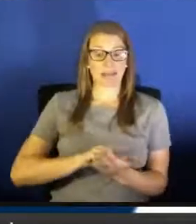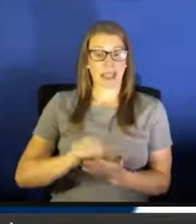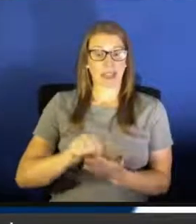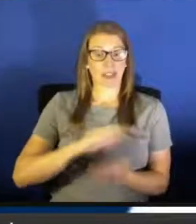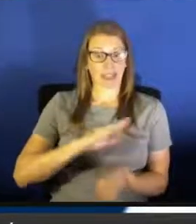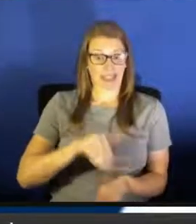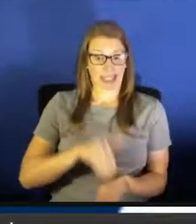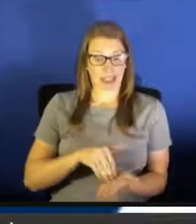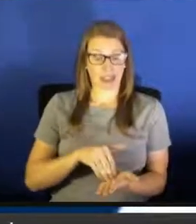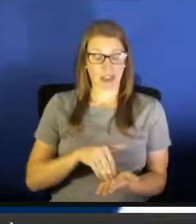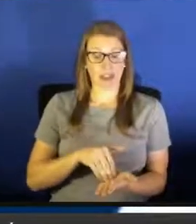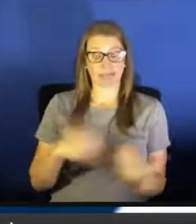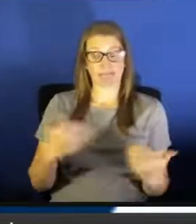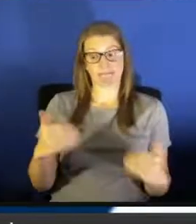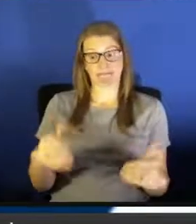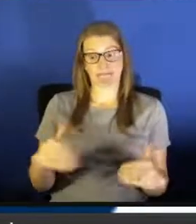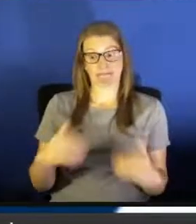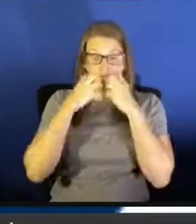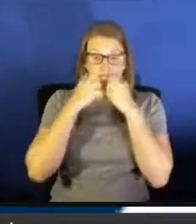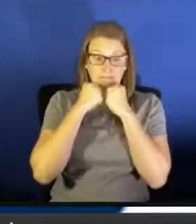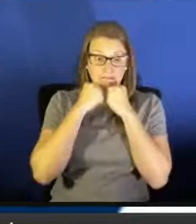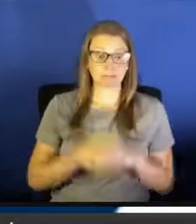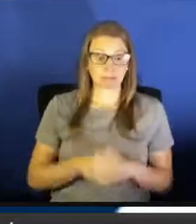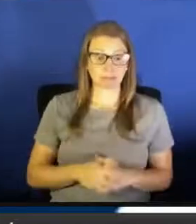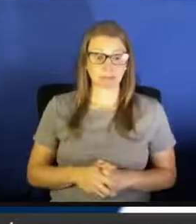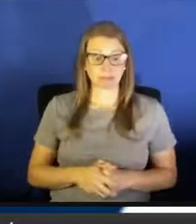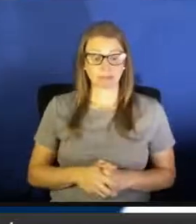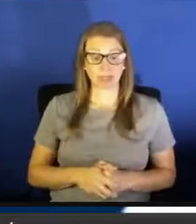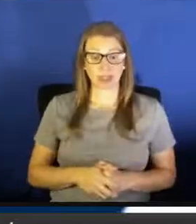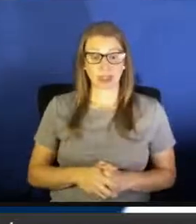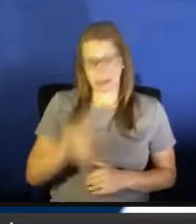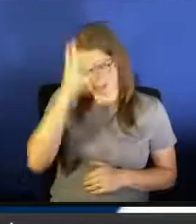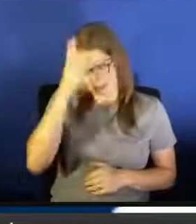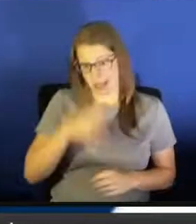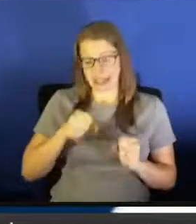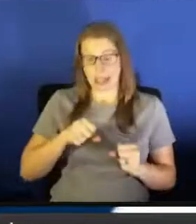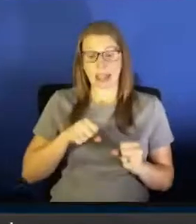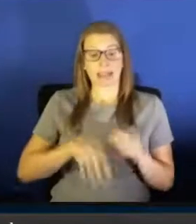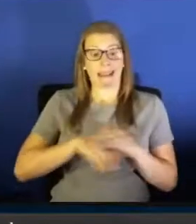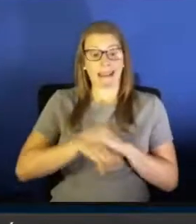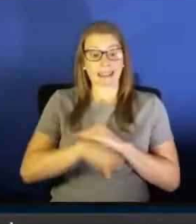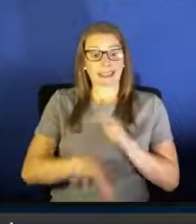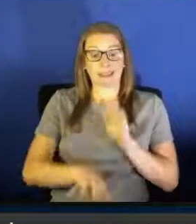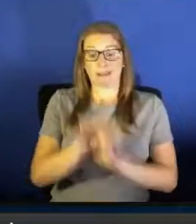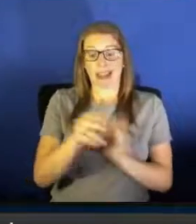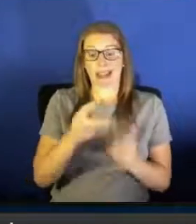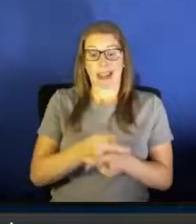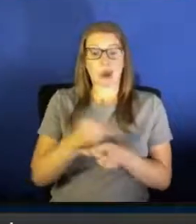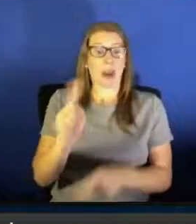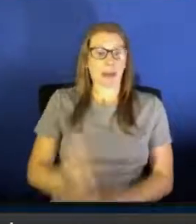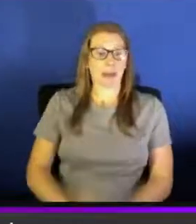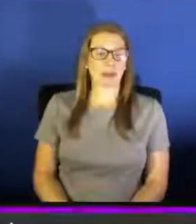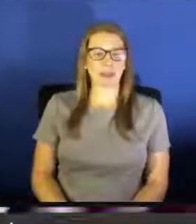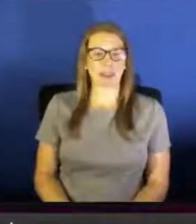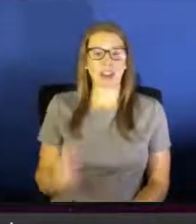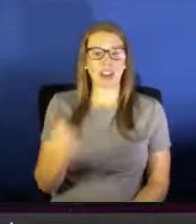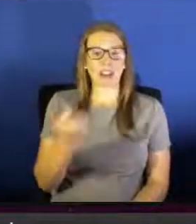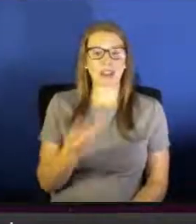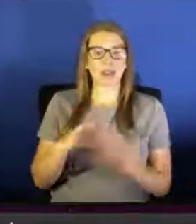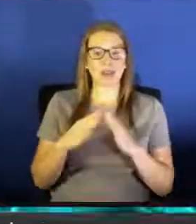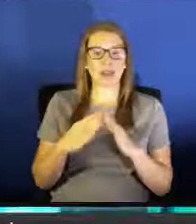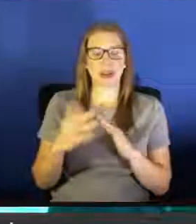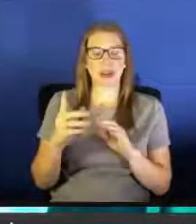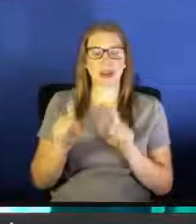high value, and ways that men can access all of this care. I want to get to a few community questions this